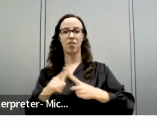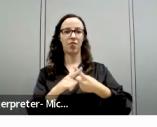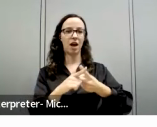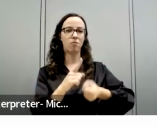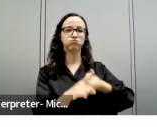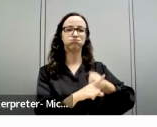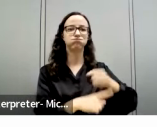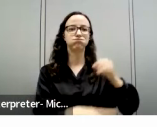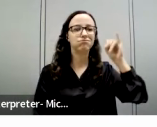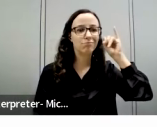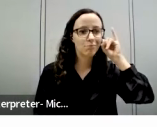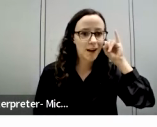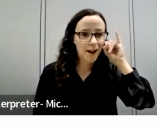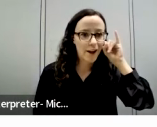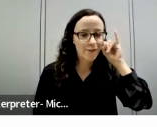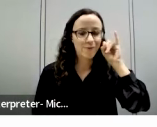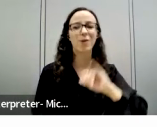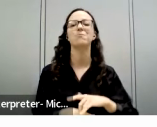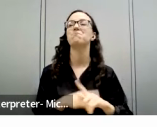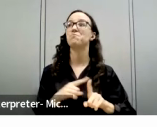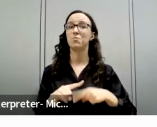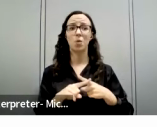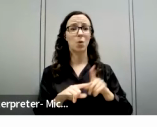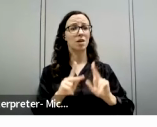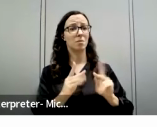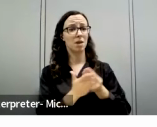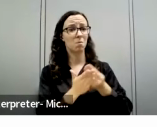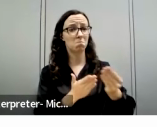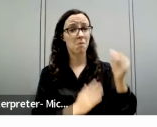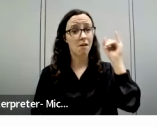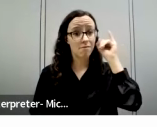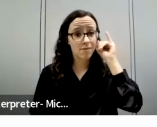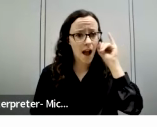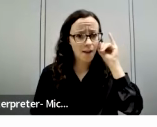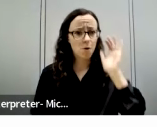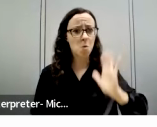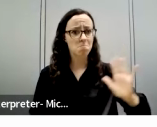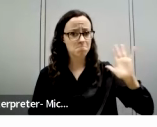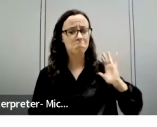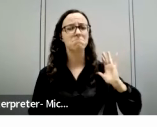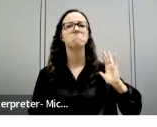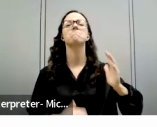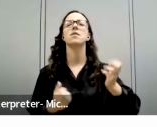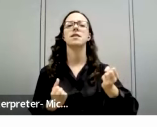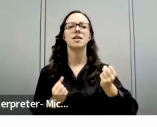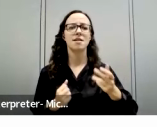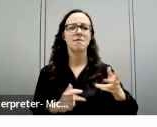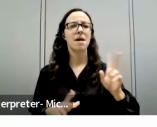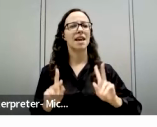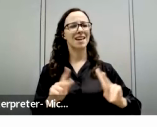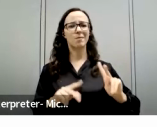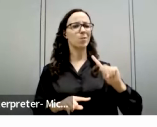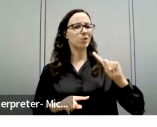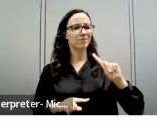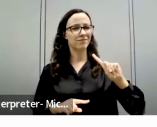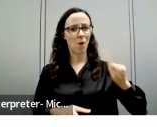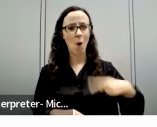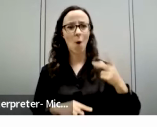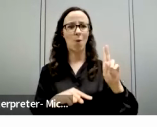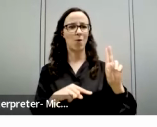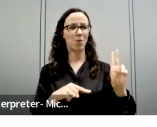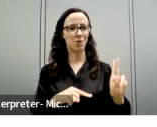iPhone. And when people bought the iPhones at the beginning, a lot of people initially just used their